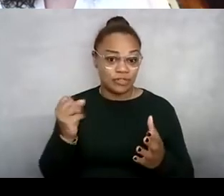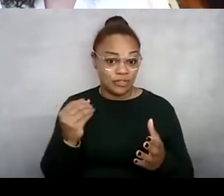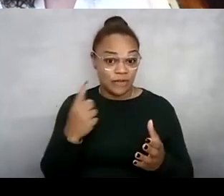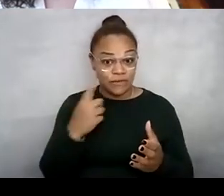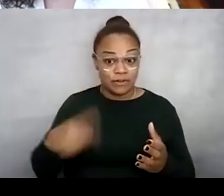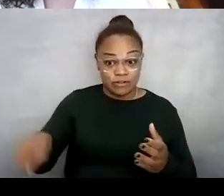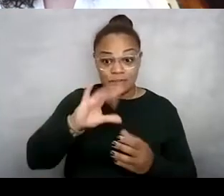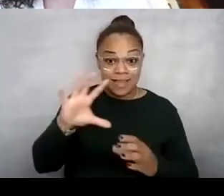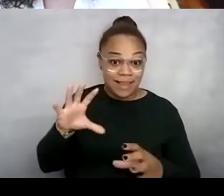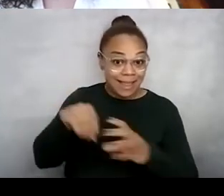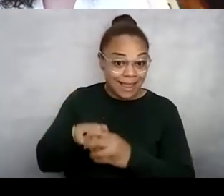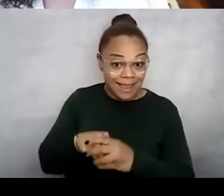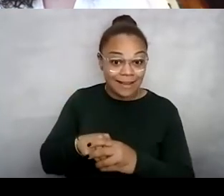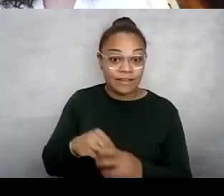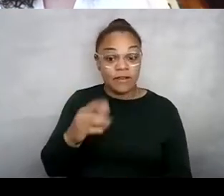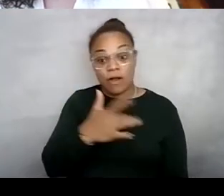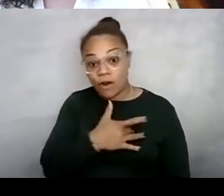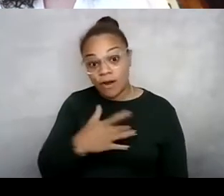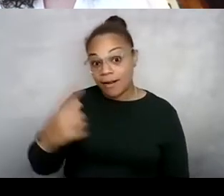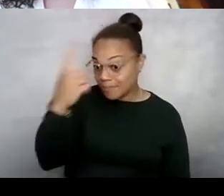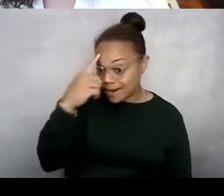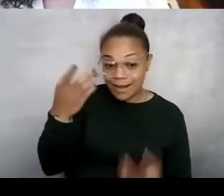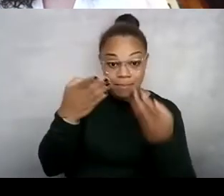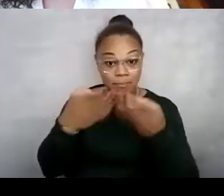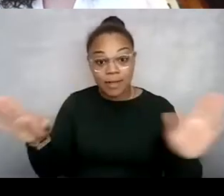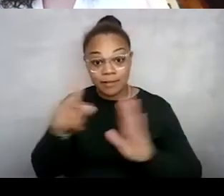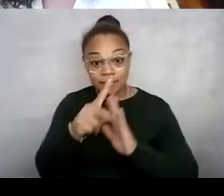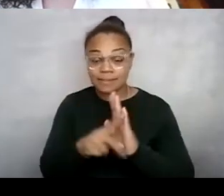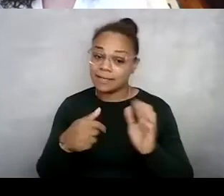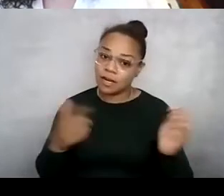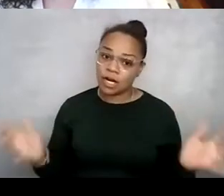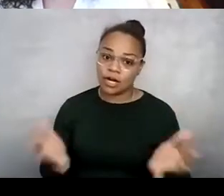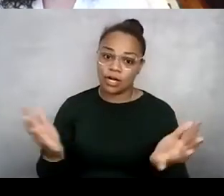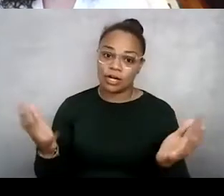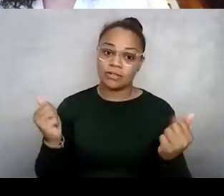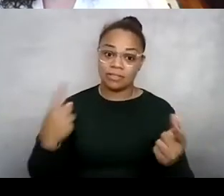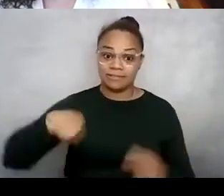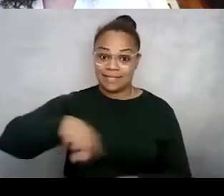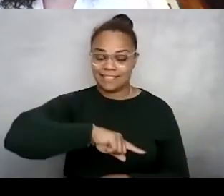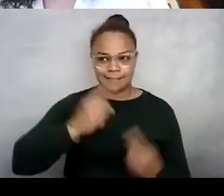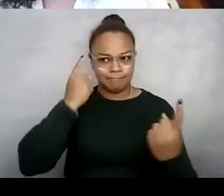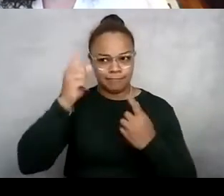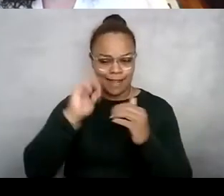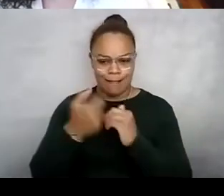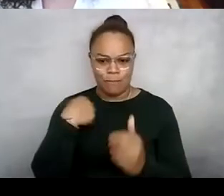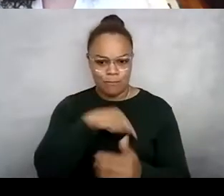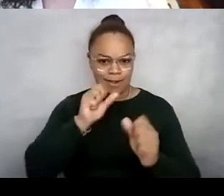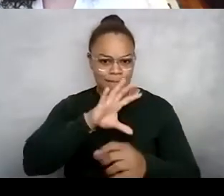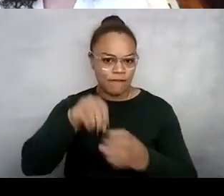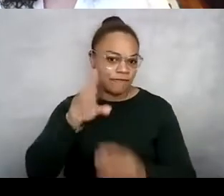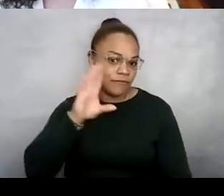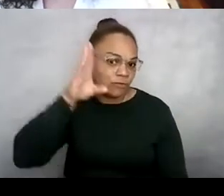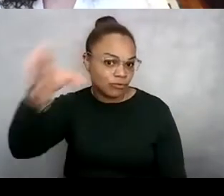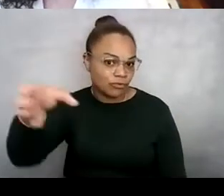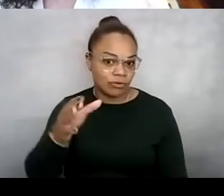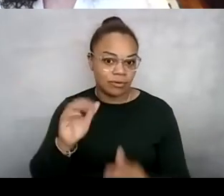minds and public policy, I would behoove us to all think about how we can do that going forward in terms of what we strategize and